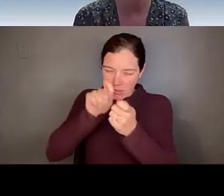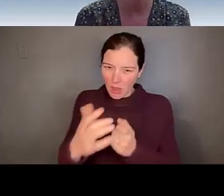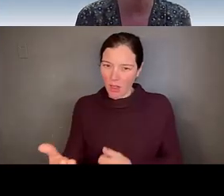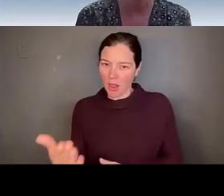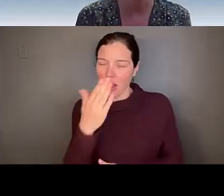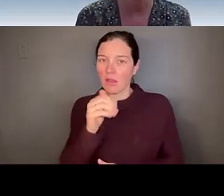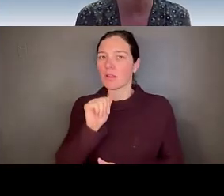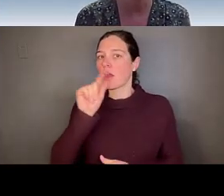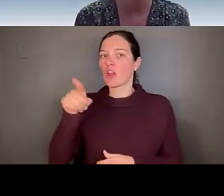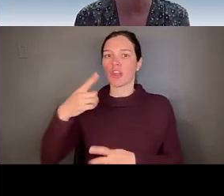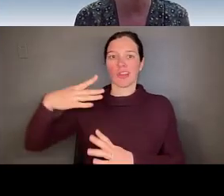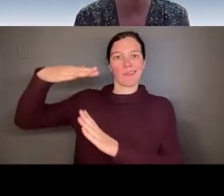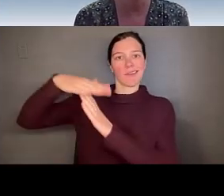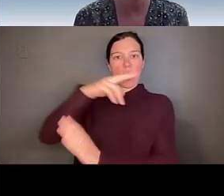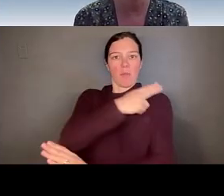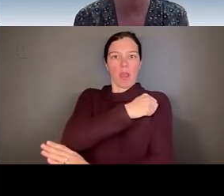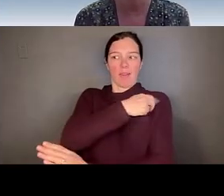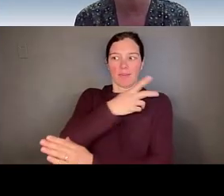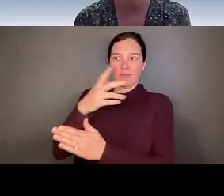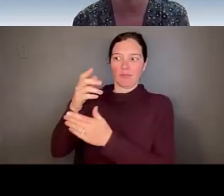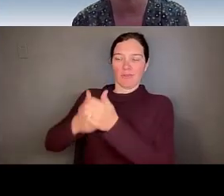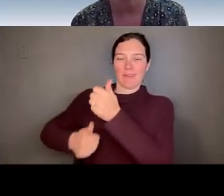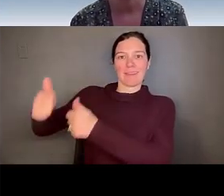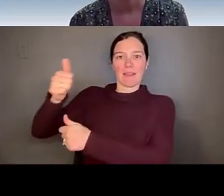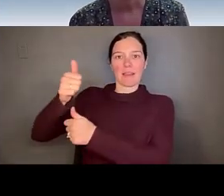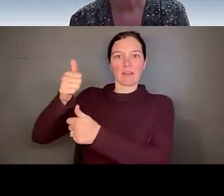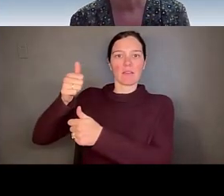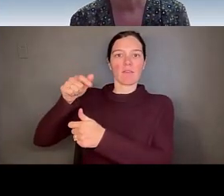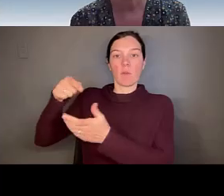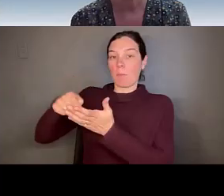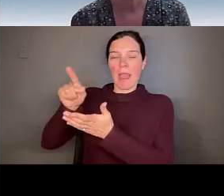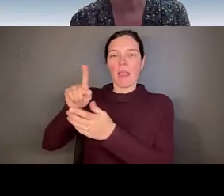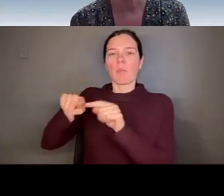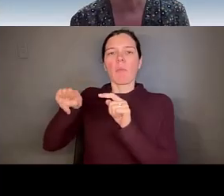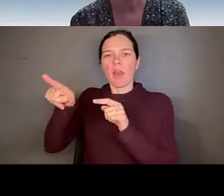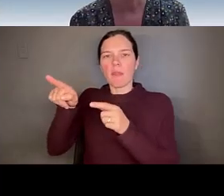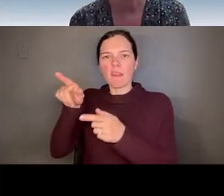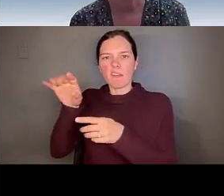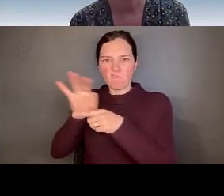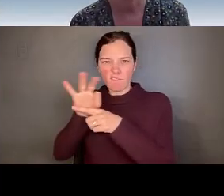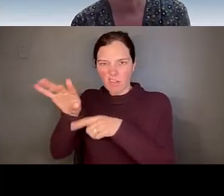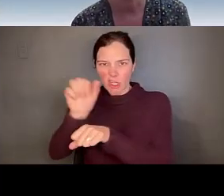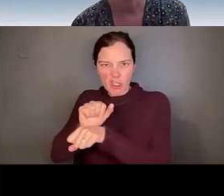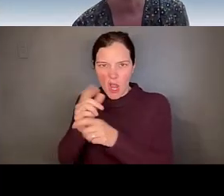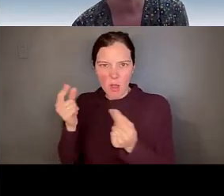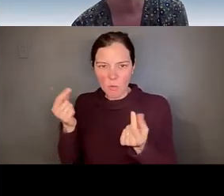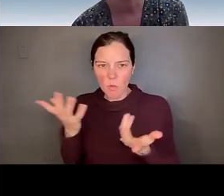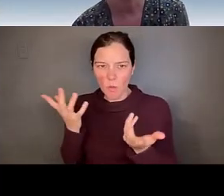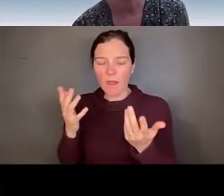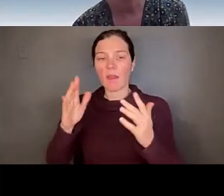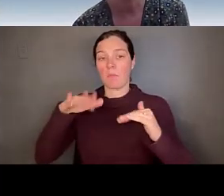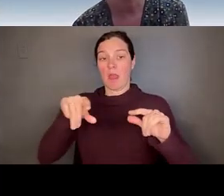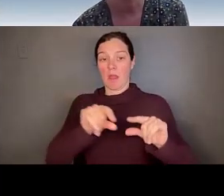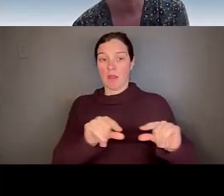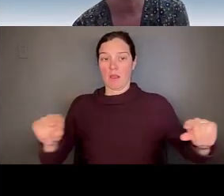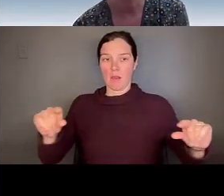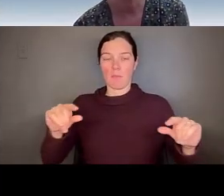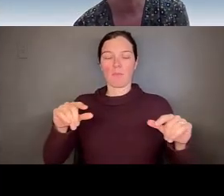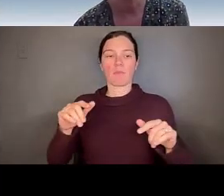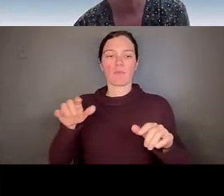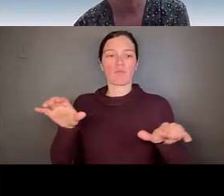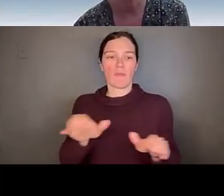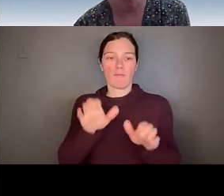at what the top hospital executives were paid, but at what they were paid to do. So at the bottom of this slide, you can see that the performance metrics